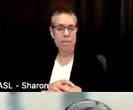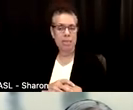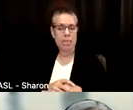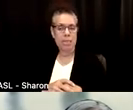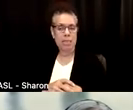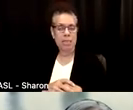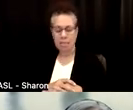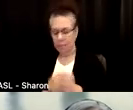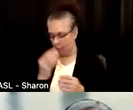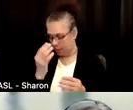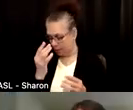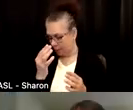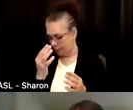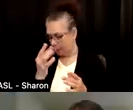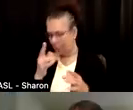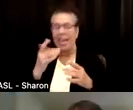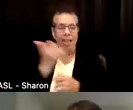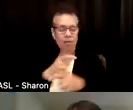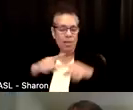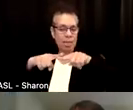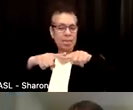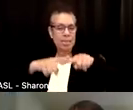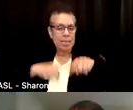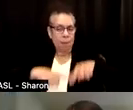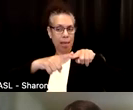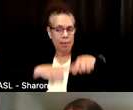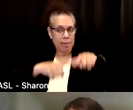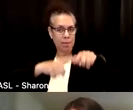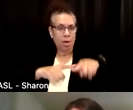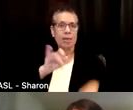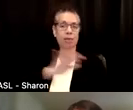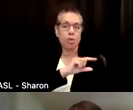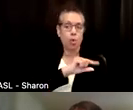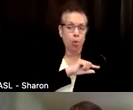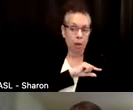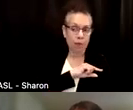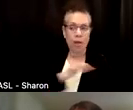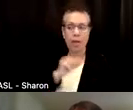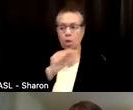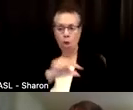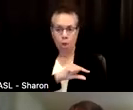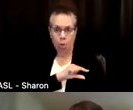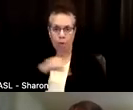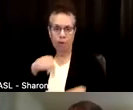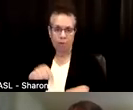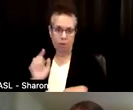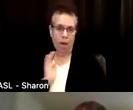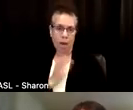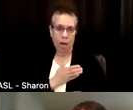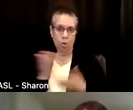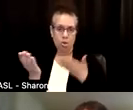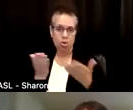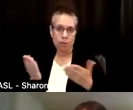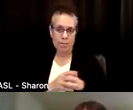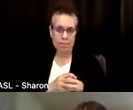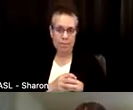I just, depending a bit on kind of the eligibility for our services, that sometimes